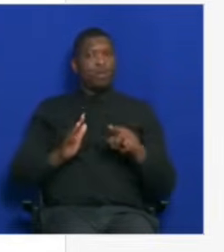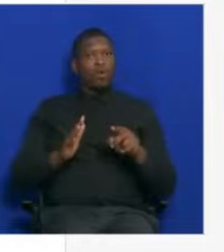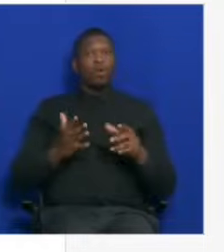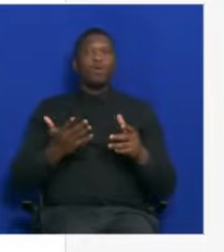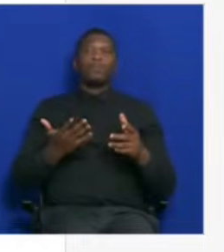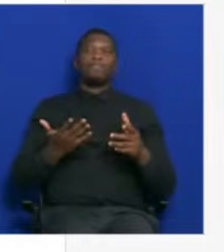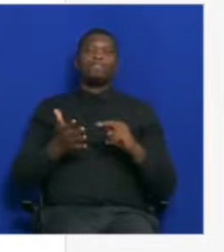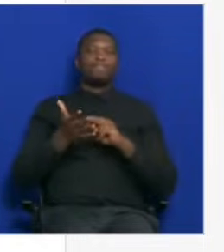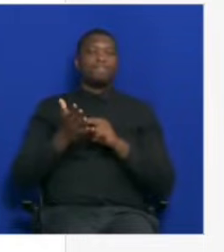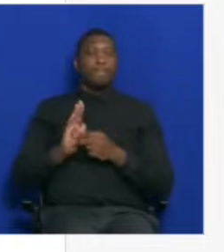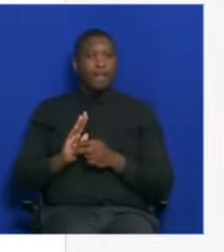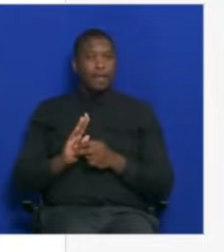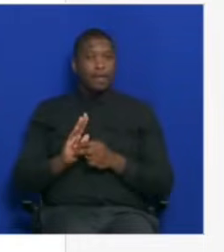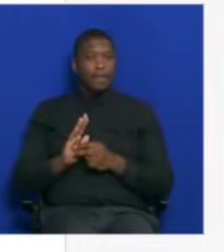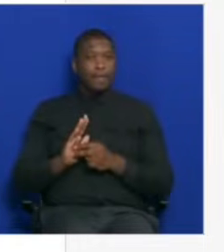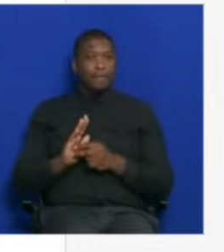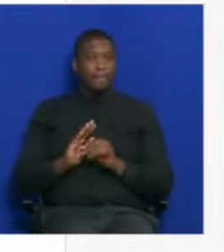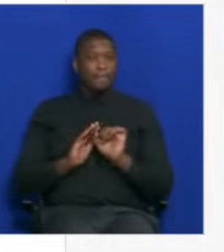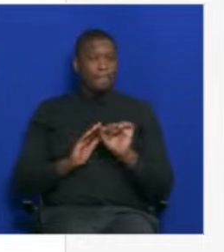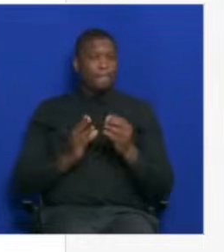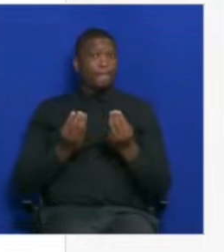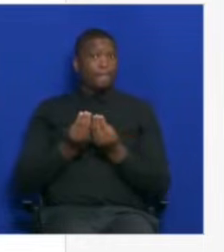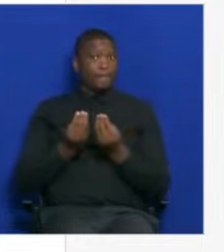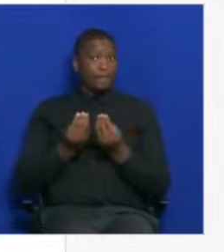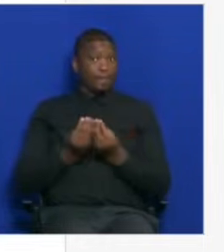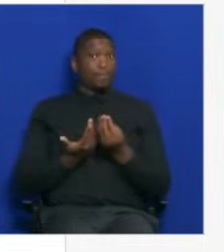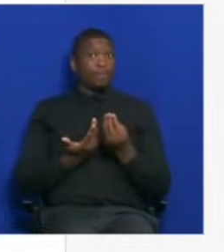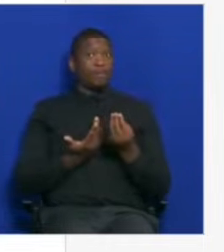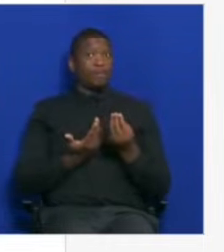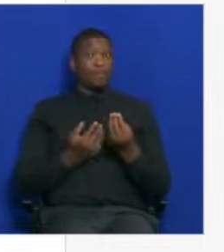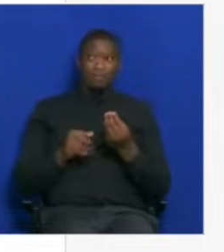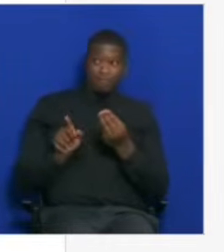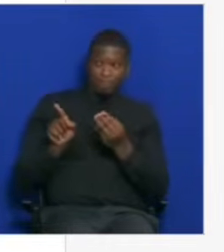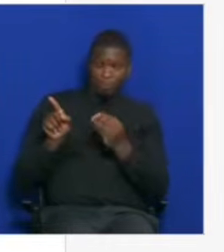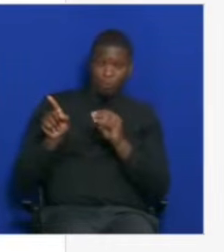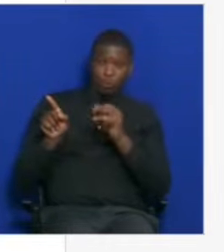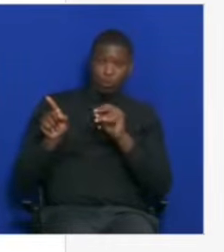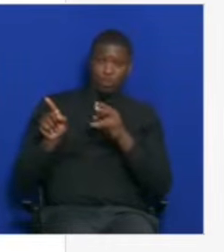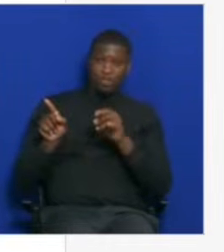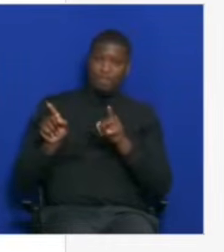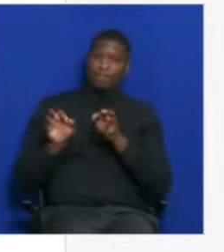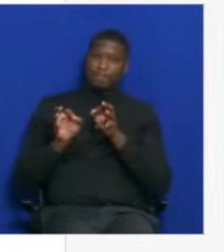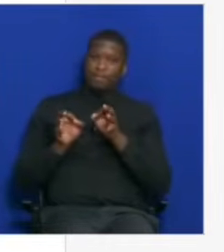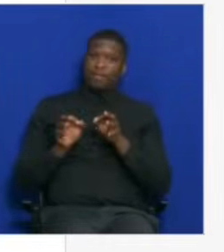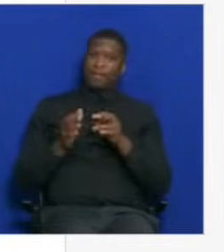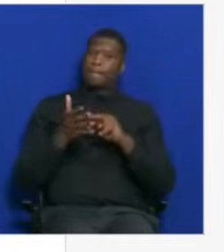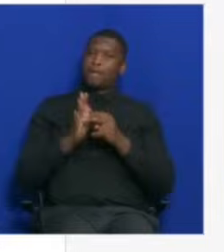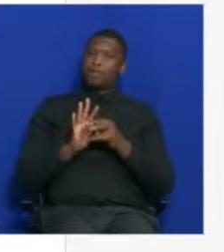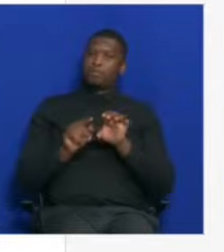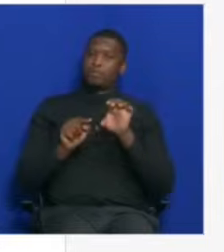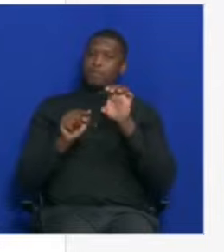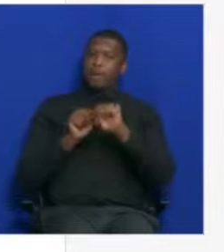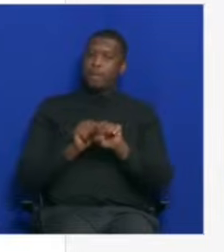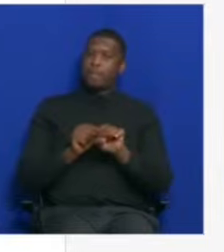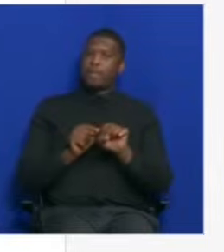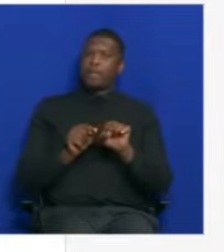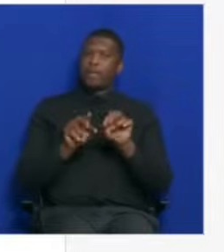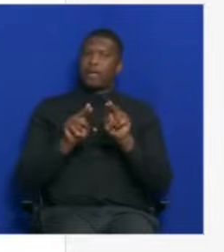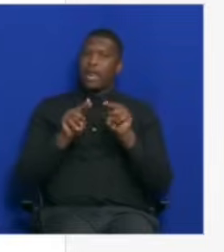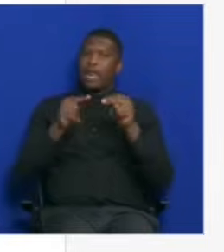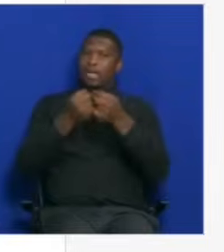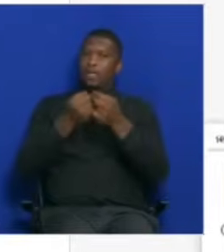and this was something that Advocate Johnson said, a plan to catch out the National Commissioner.